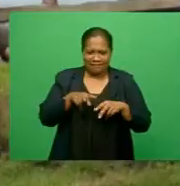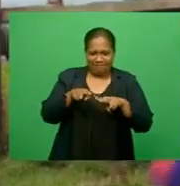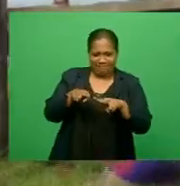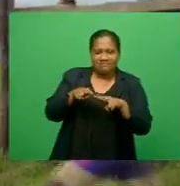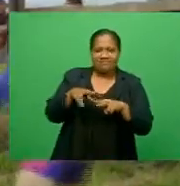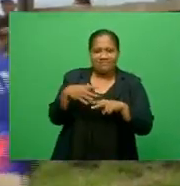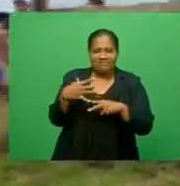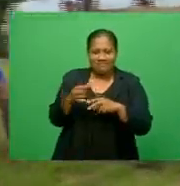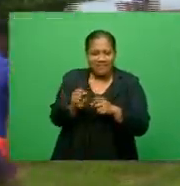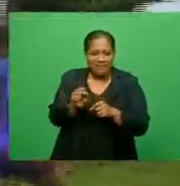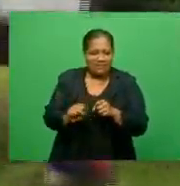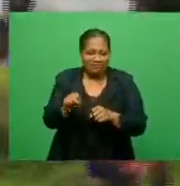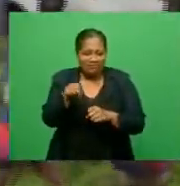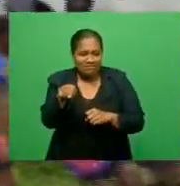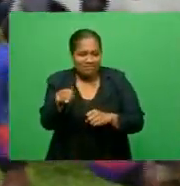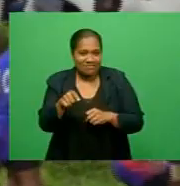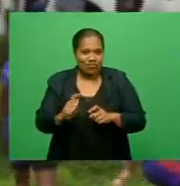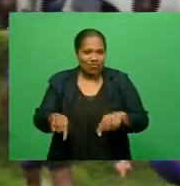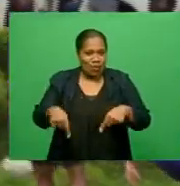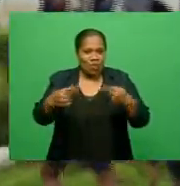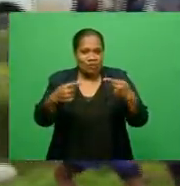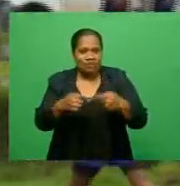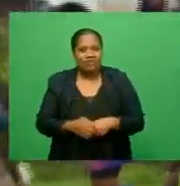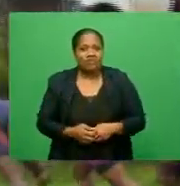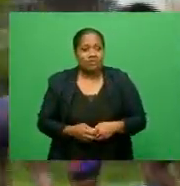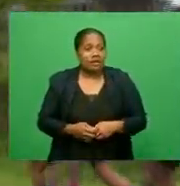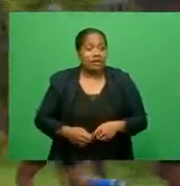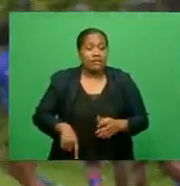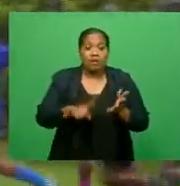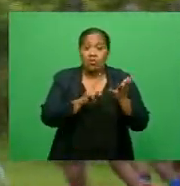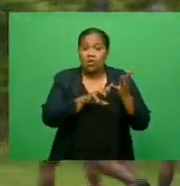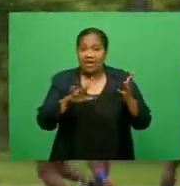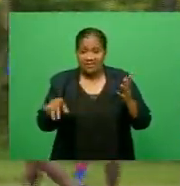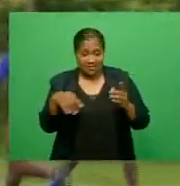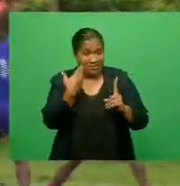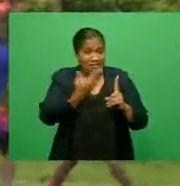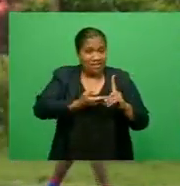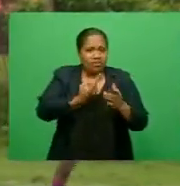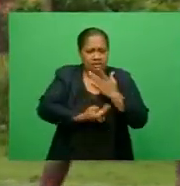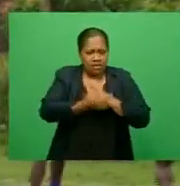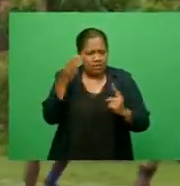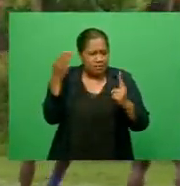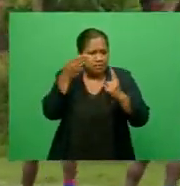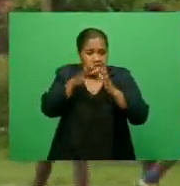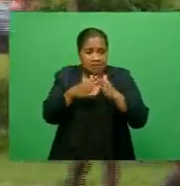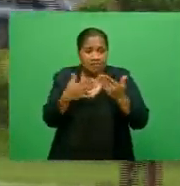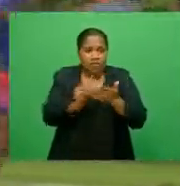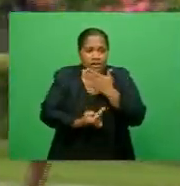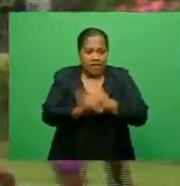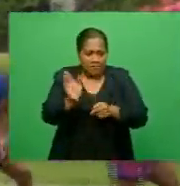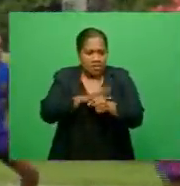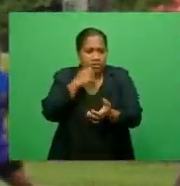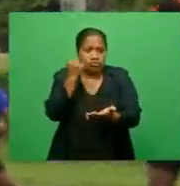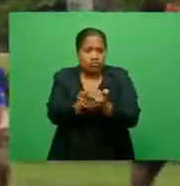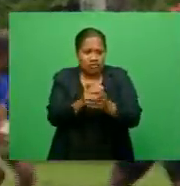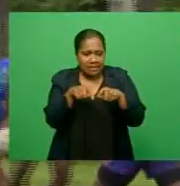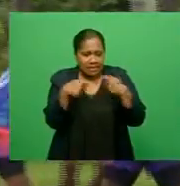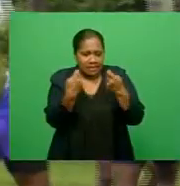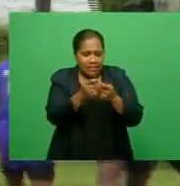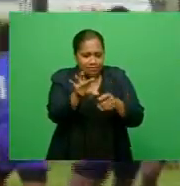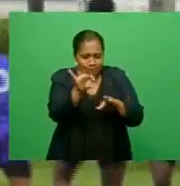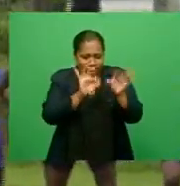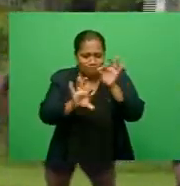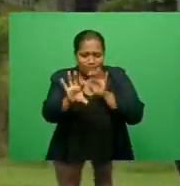tournament. Tamu manager Olaya Simbol Lailai says their main aim now is ensuring their players get selected in the national squad.